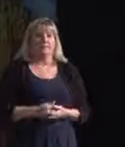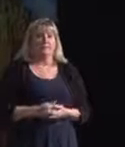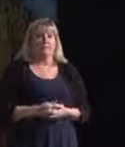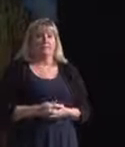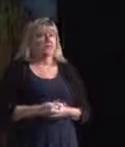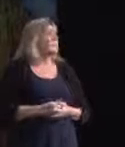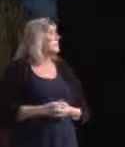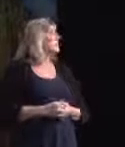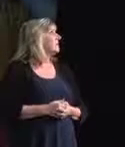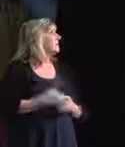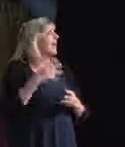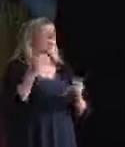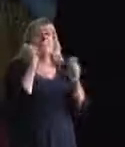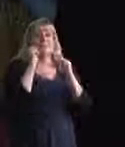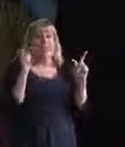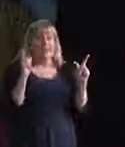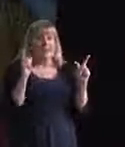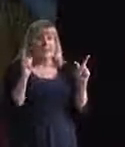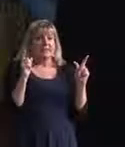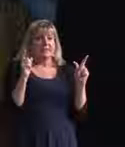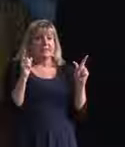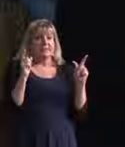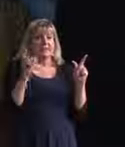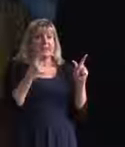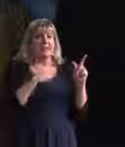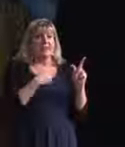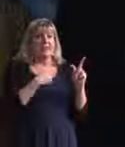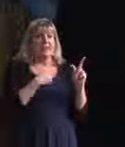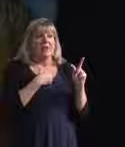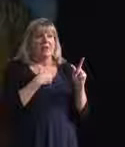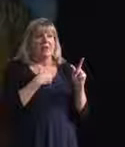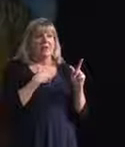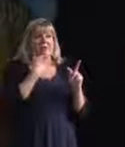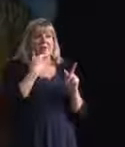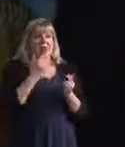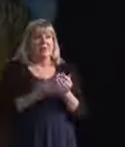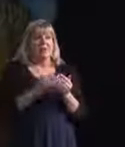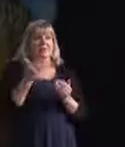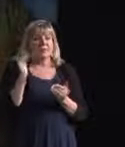And surprisingly, asked everyone else to do the same.